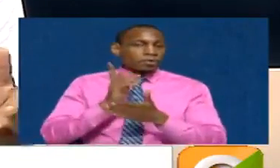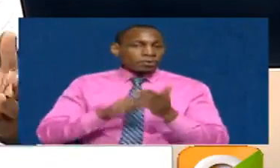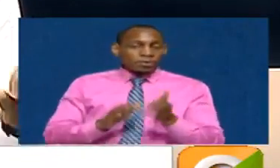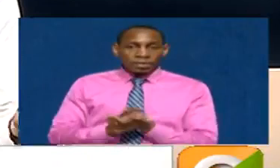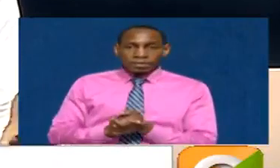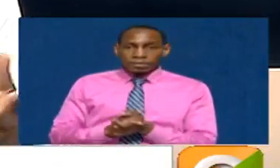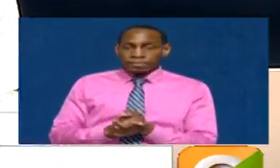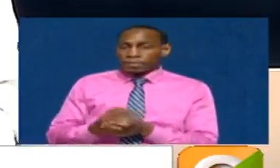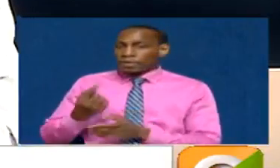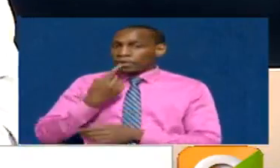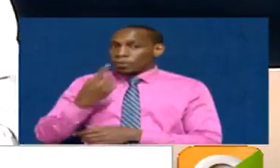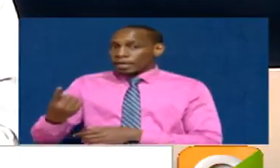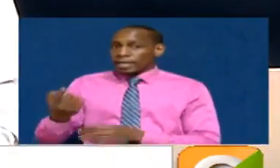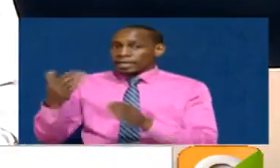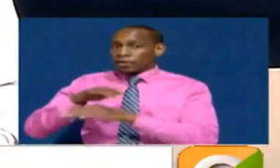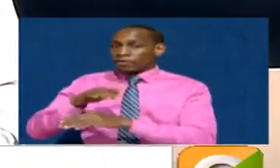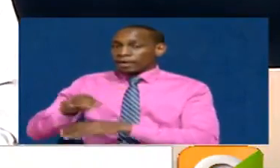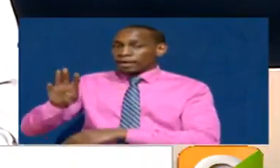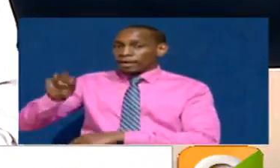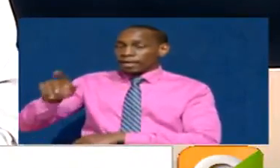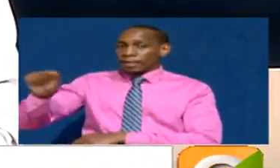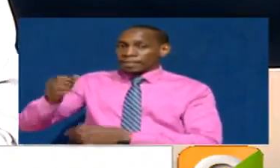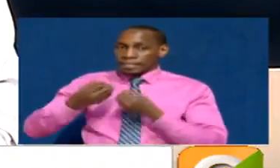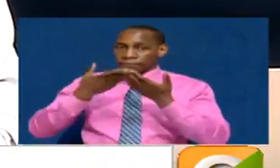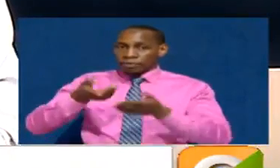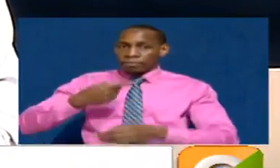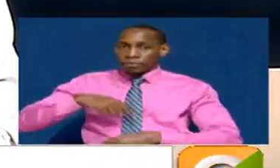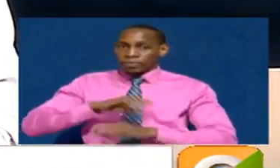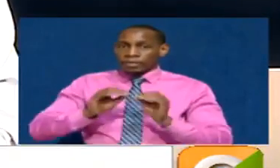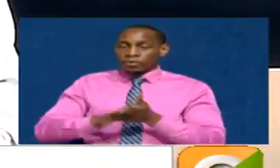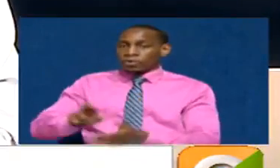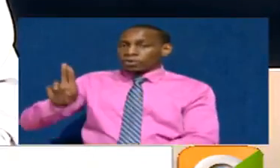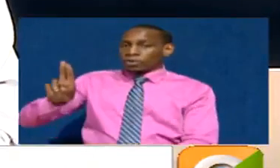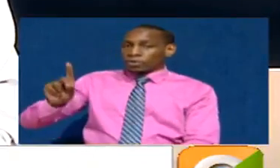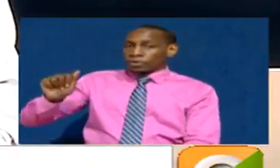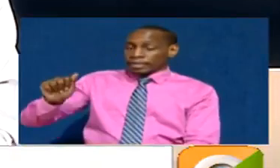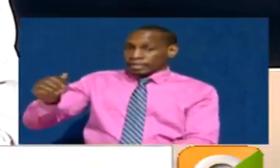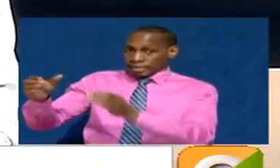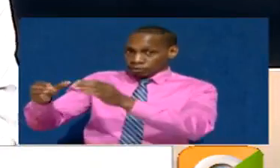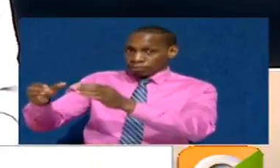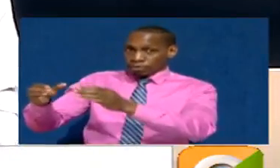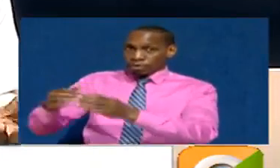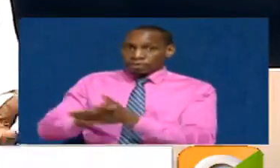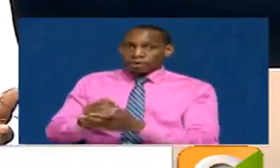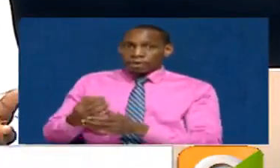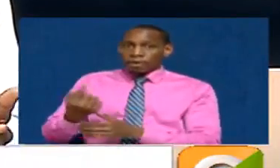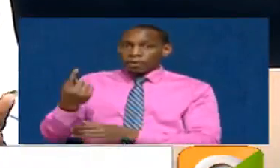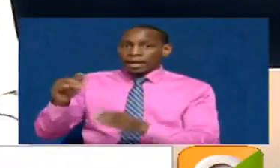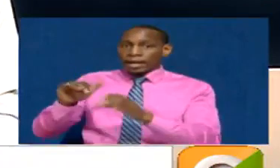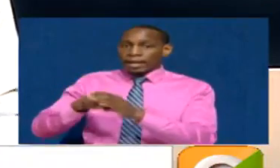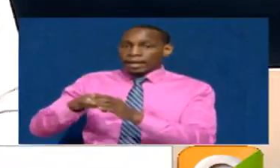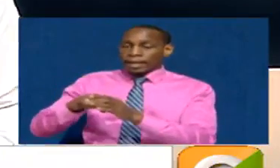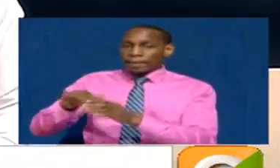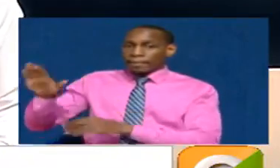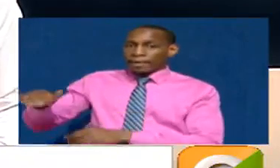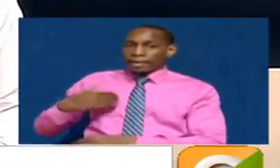the 100 and something legislators did not tell us is that UDA, the party, has only one member of parliament